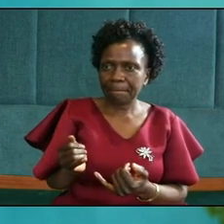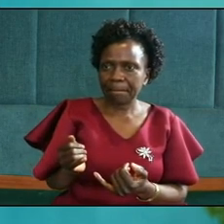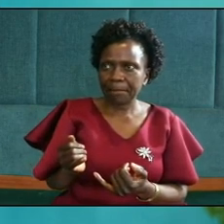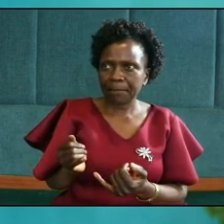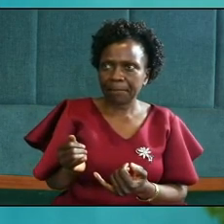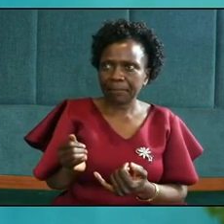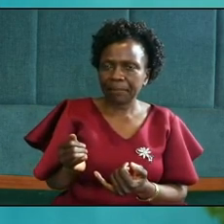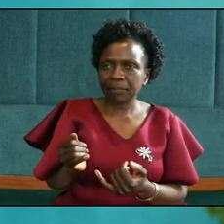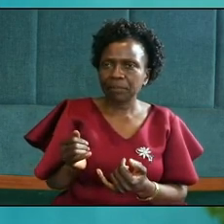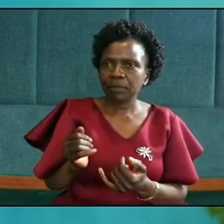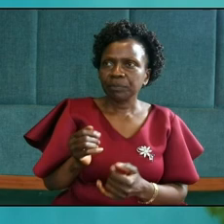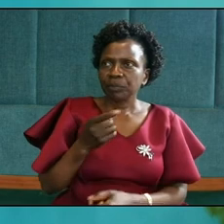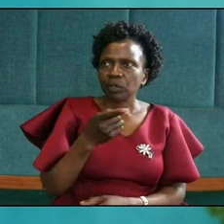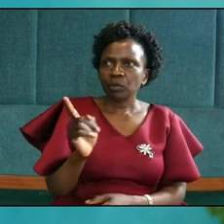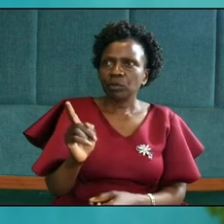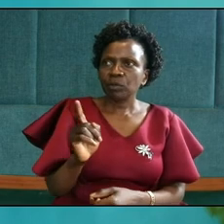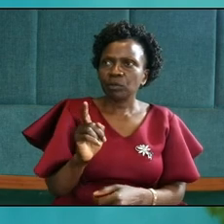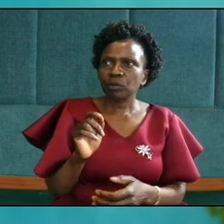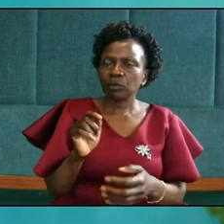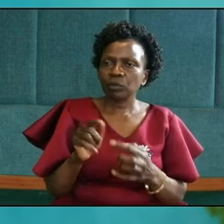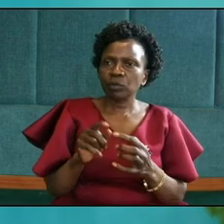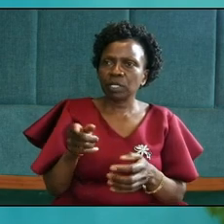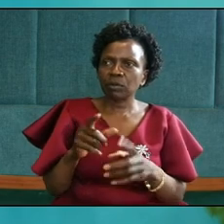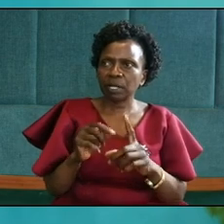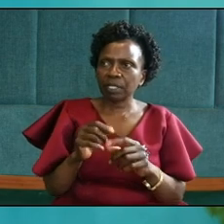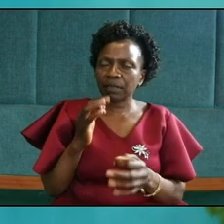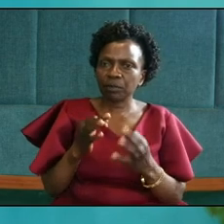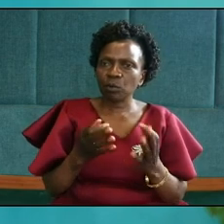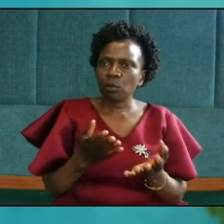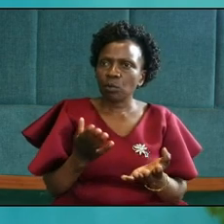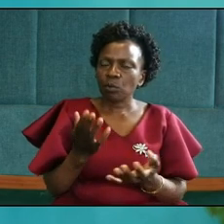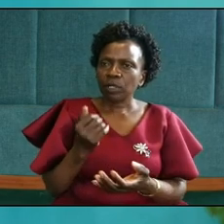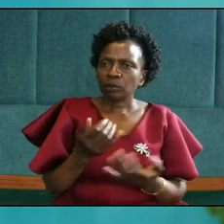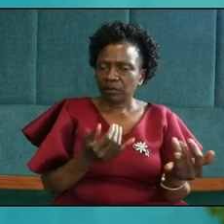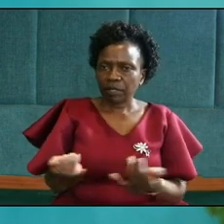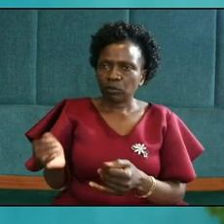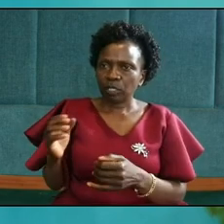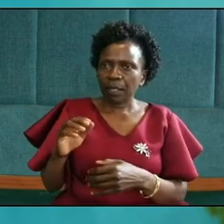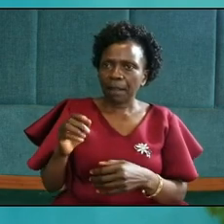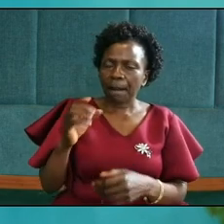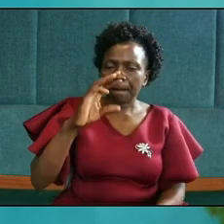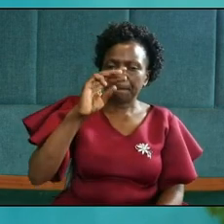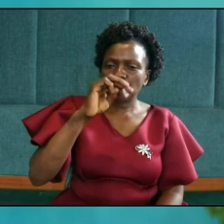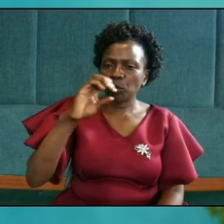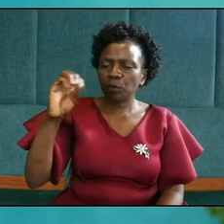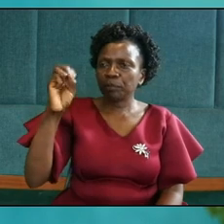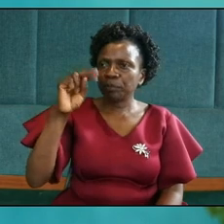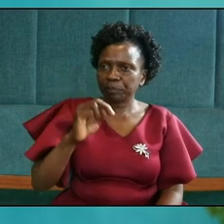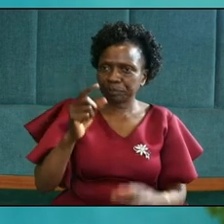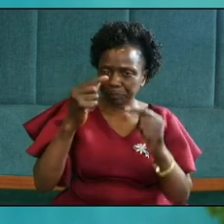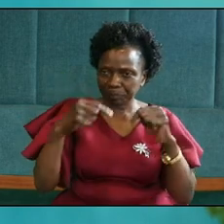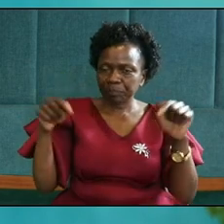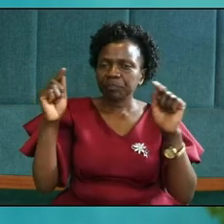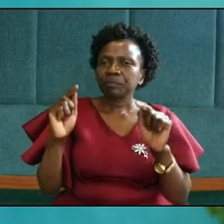closing statements. If we were to go to the moon, which is 239,000 miles at the speed